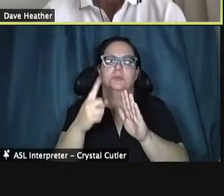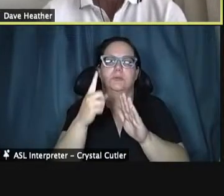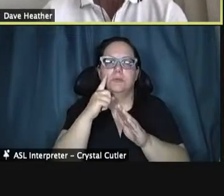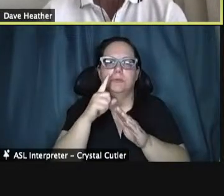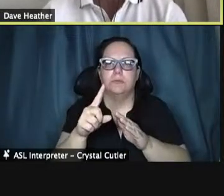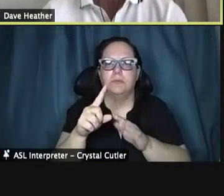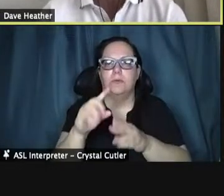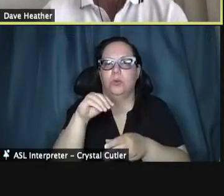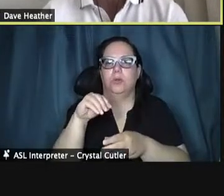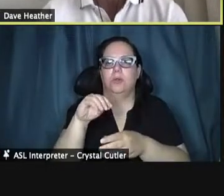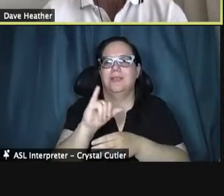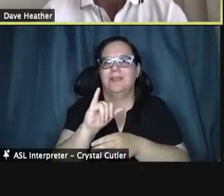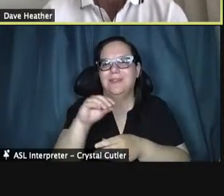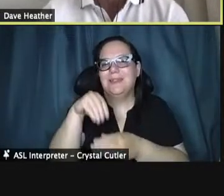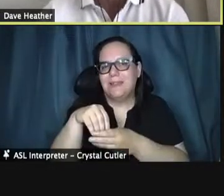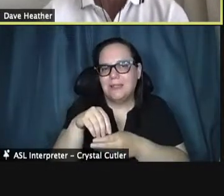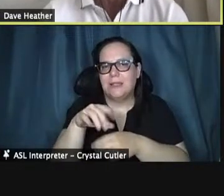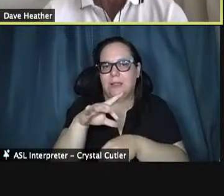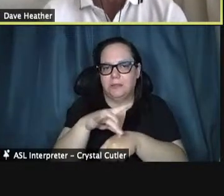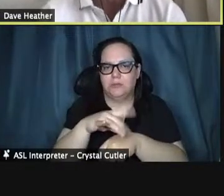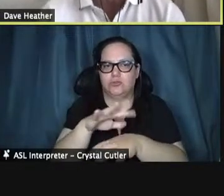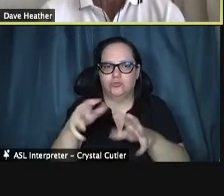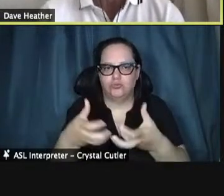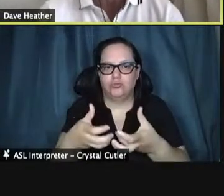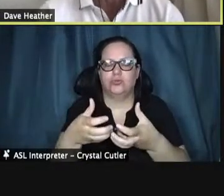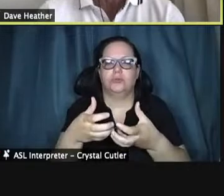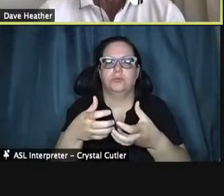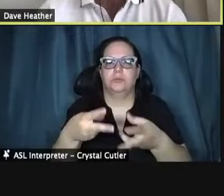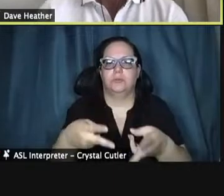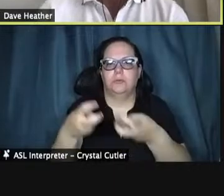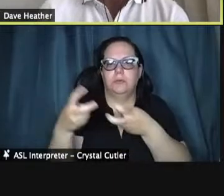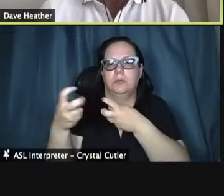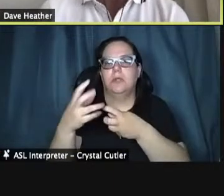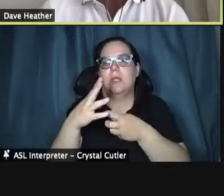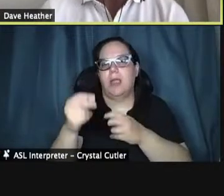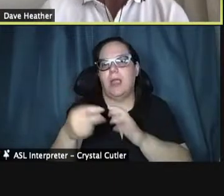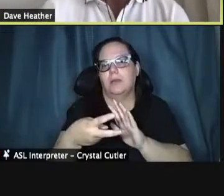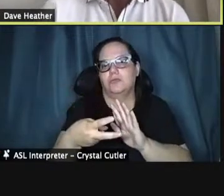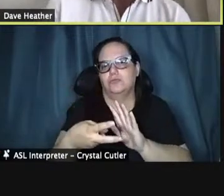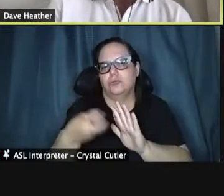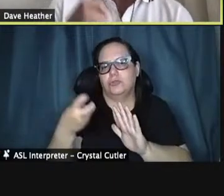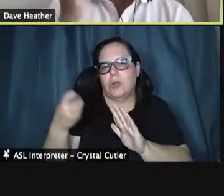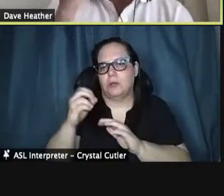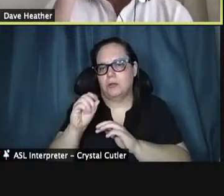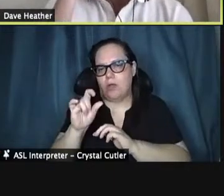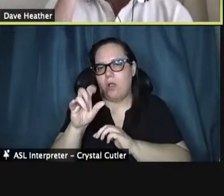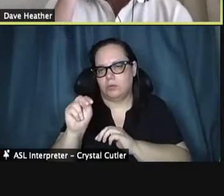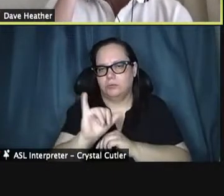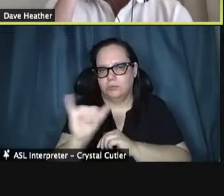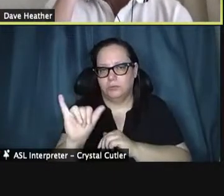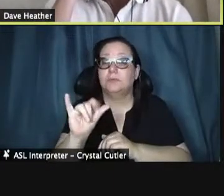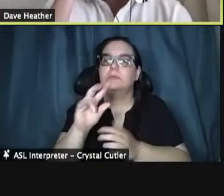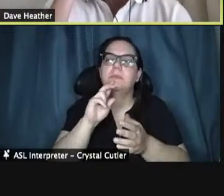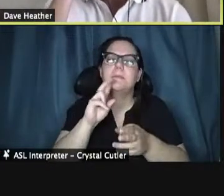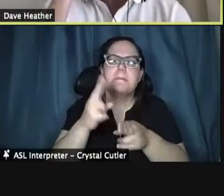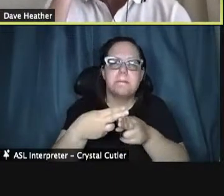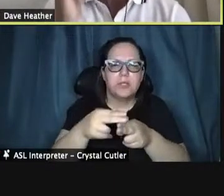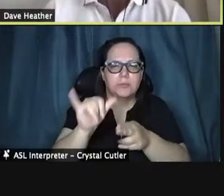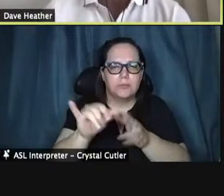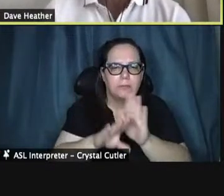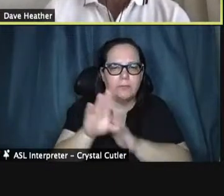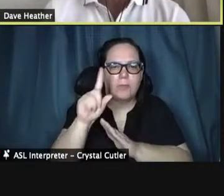utilization, so extracting oxygen from the lunar regolith as well. So I mentioned this is being developed for flight on